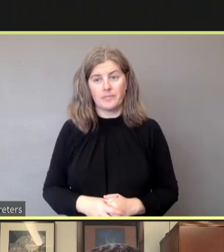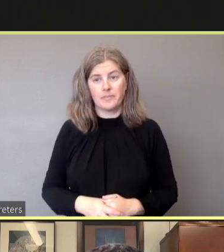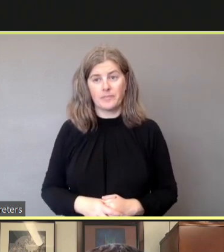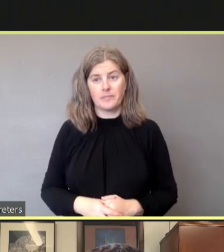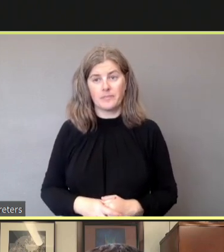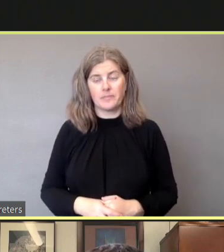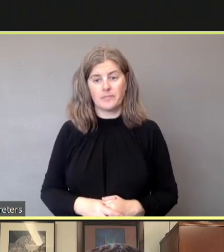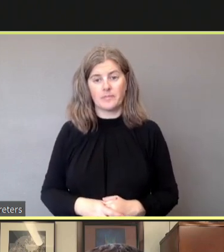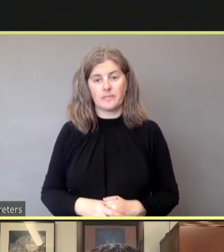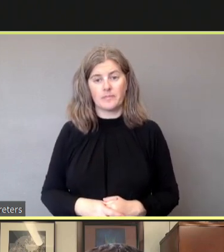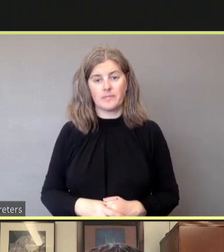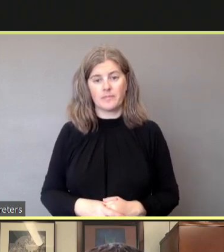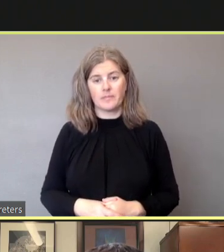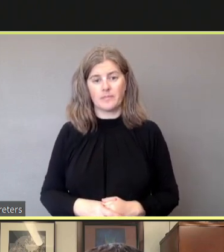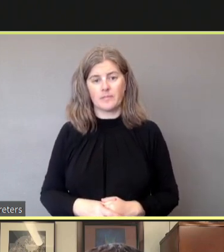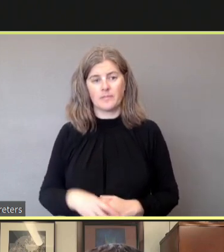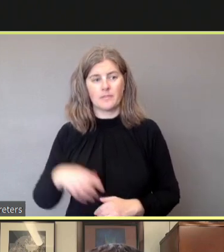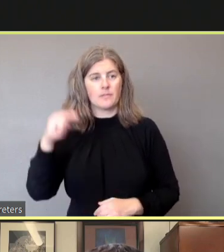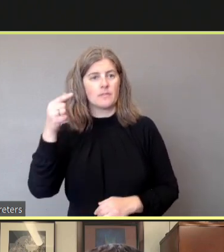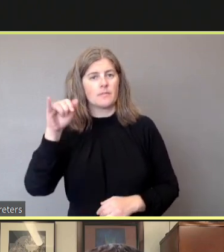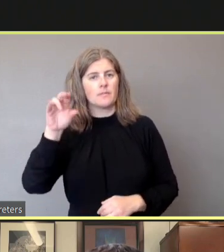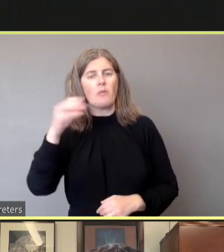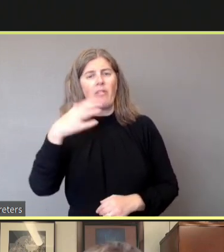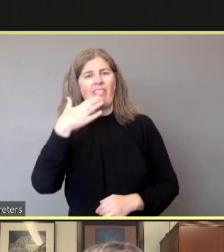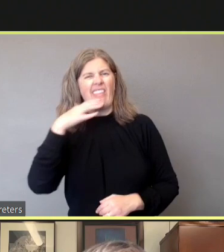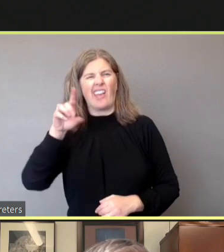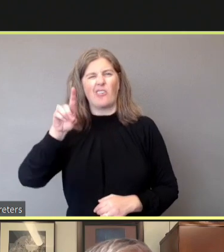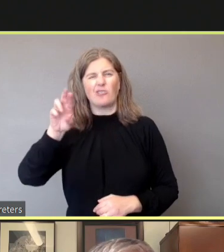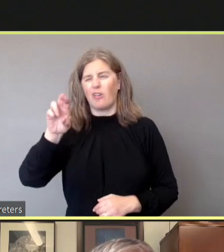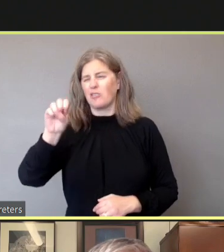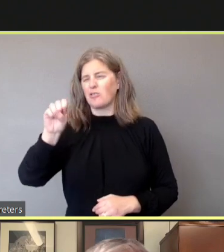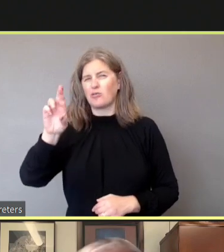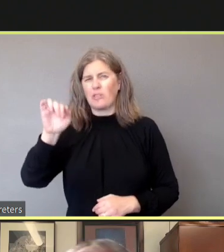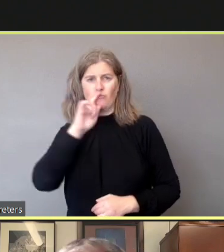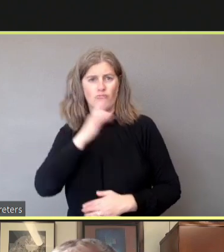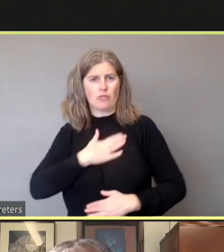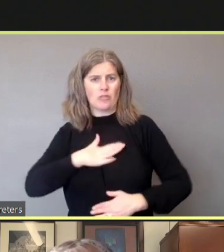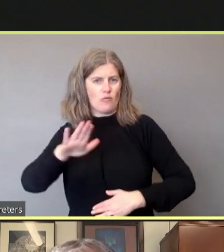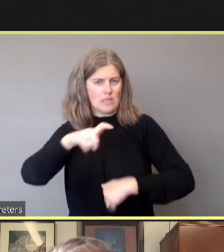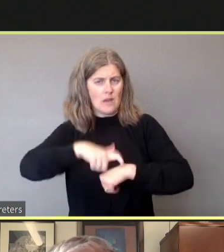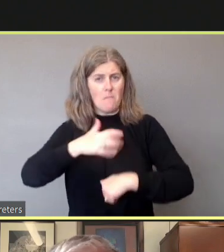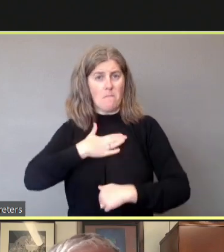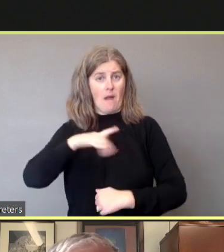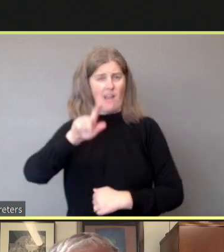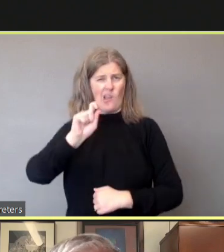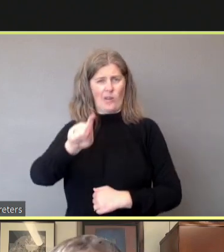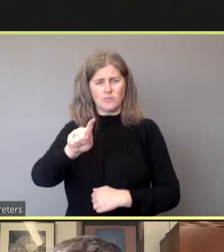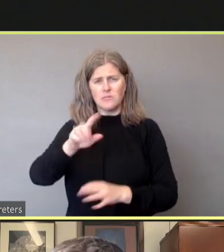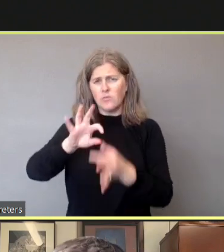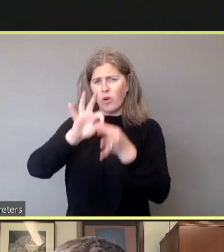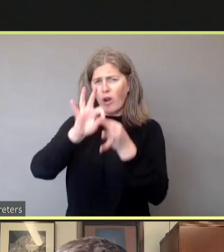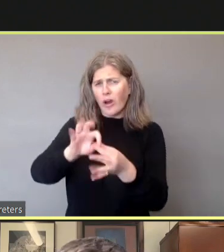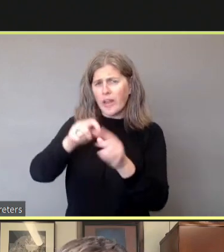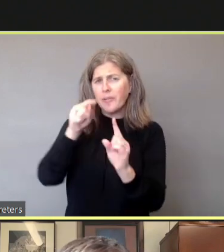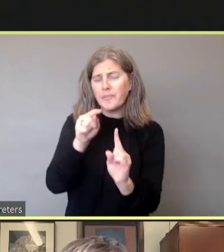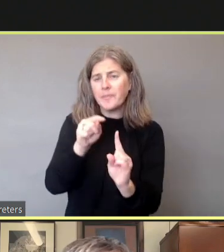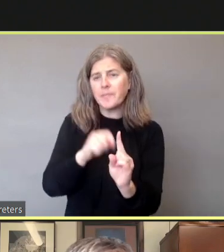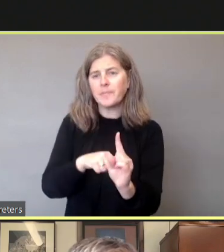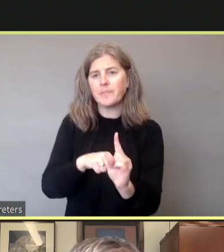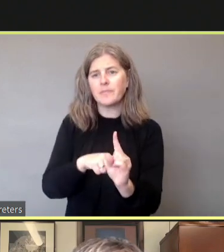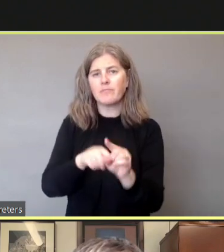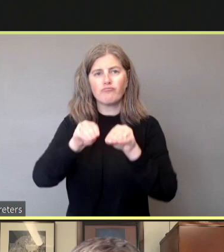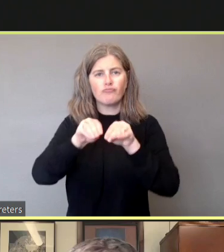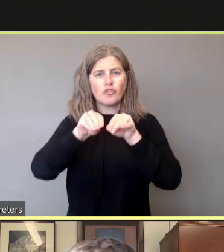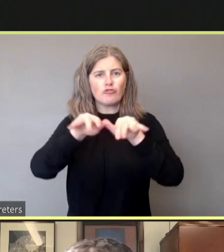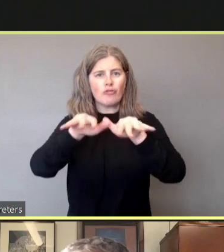question. All righty. Thank you, Dr. Scrace. I appreciate your time. My question is just regarding the transmissions